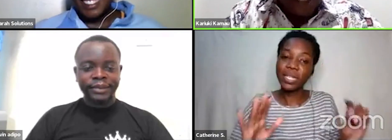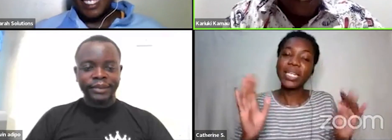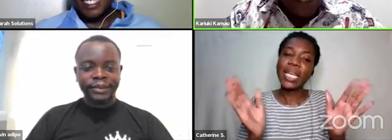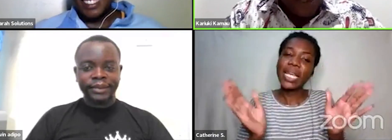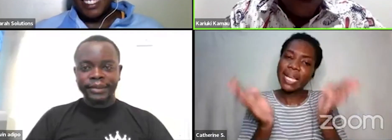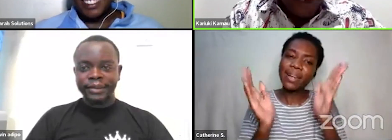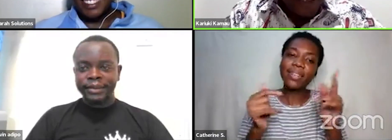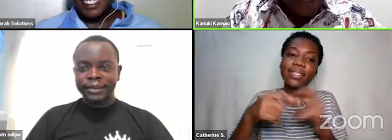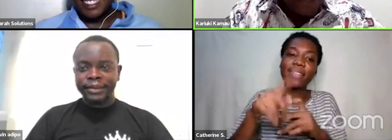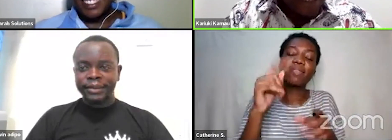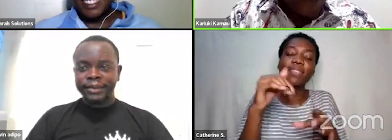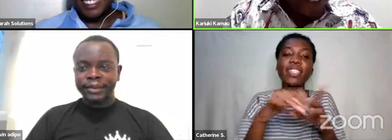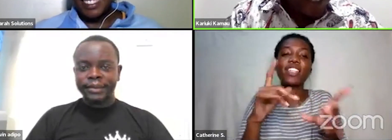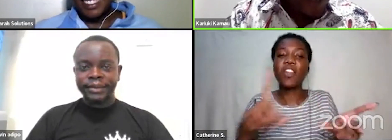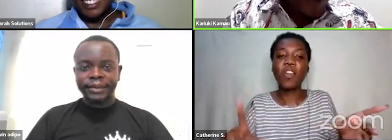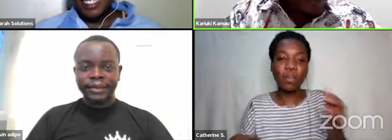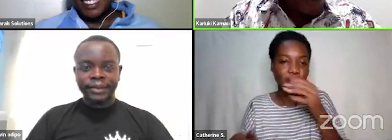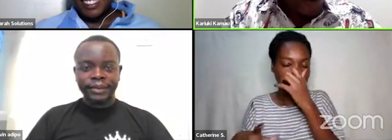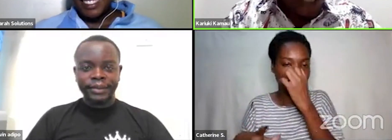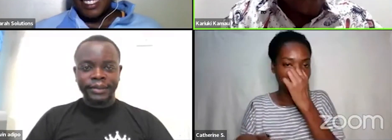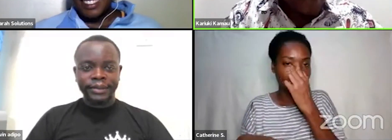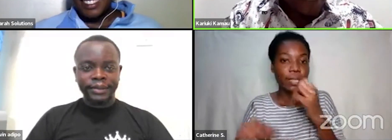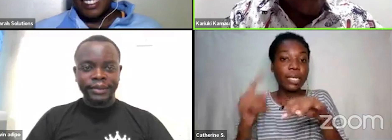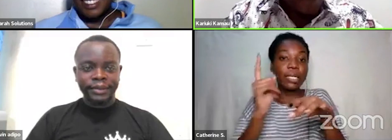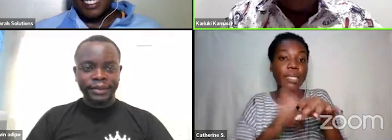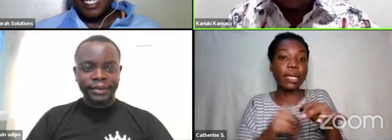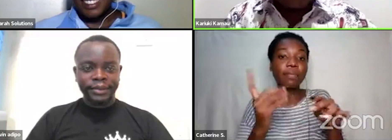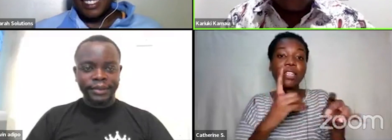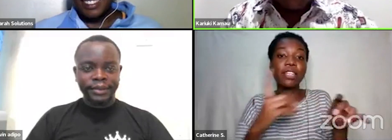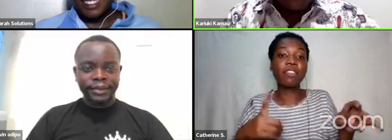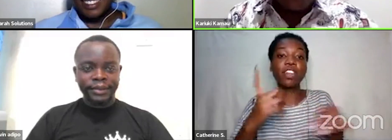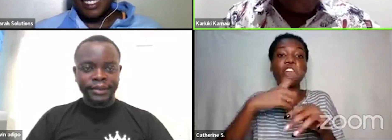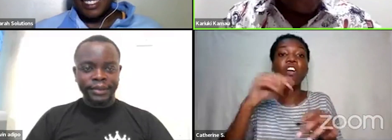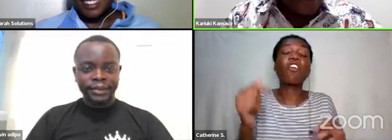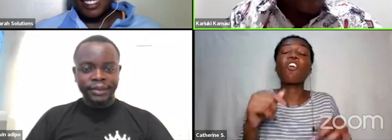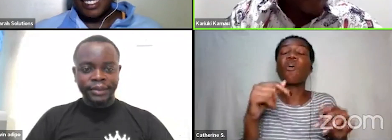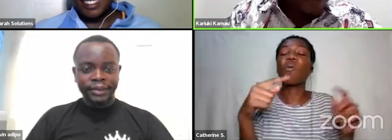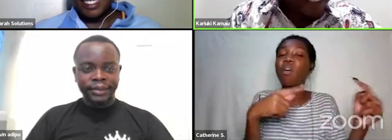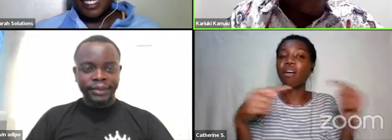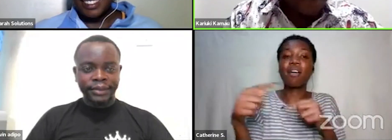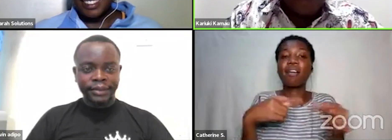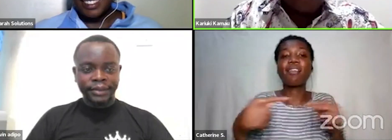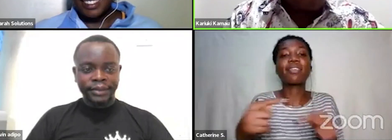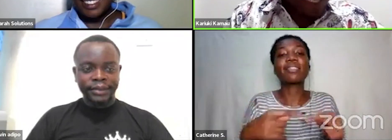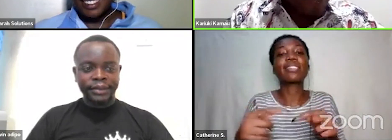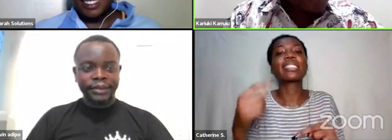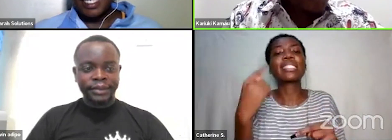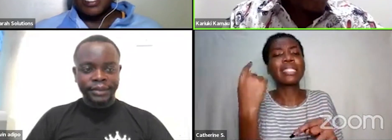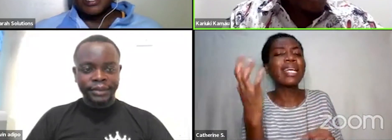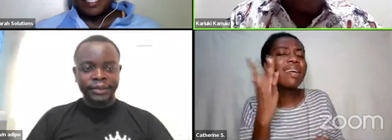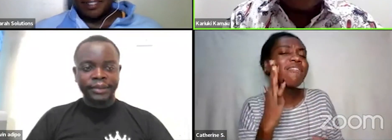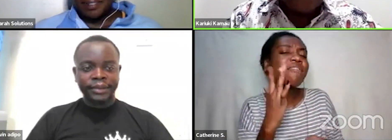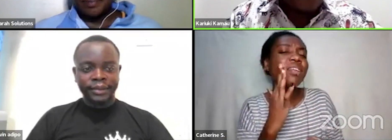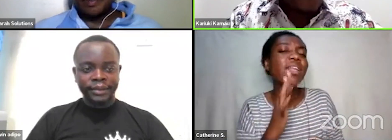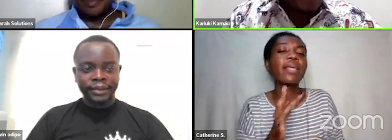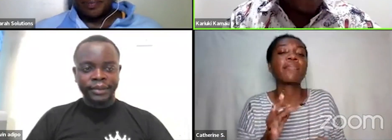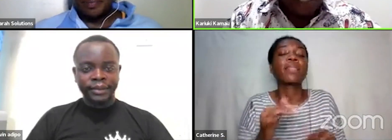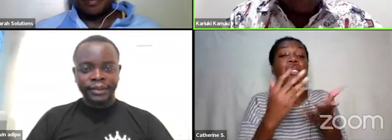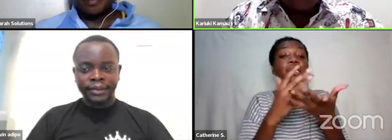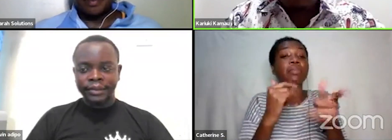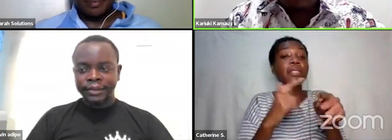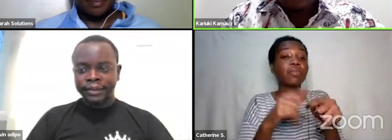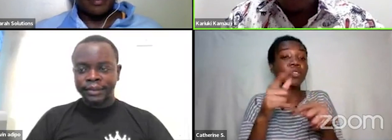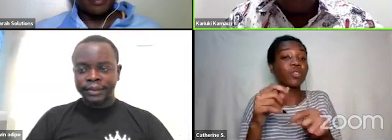the road. When David went to fight, and as we go to fight each and every day, sometimes you can get